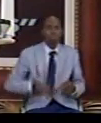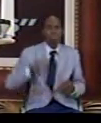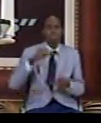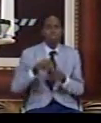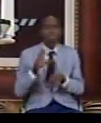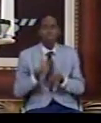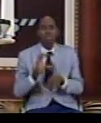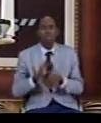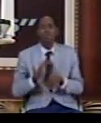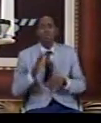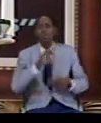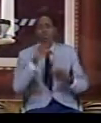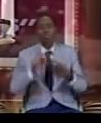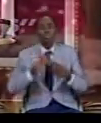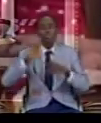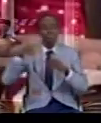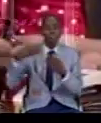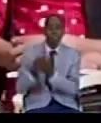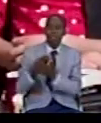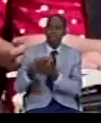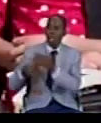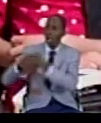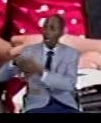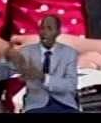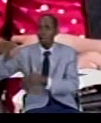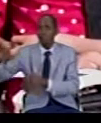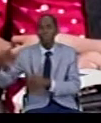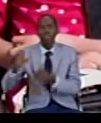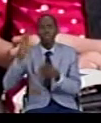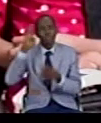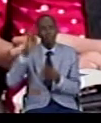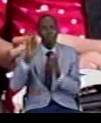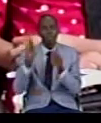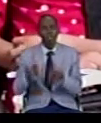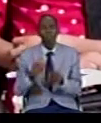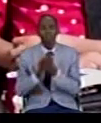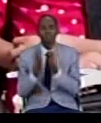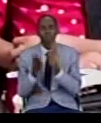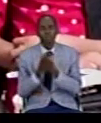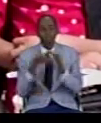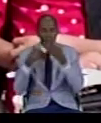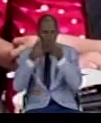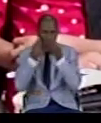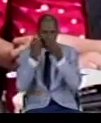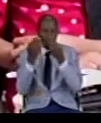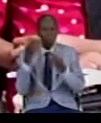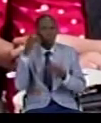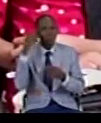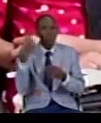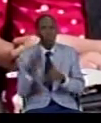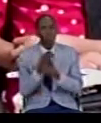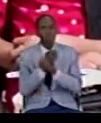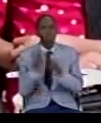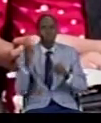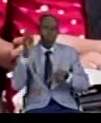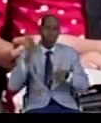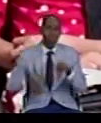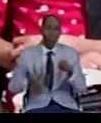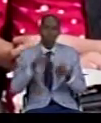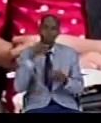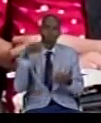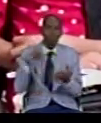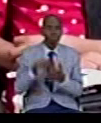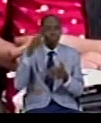gets to the world, he's ashamed of Christ. He cannot stand for the salvation he has. He cannot stand for